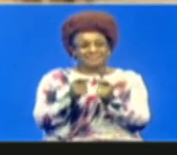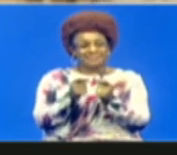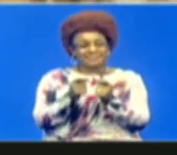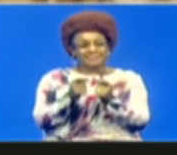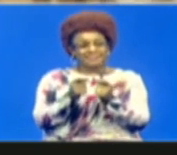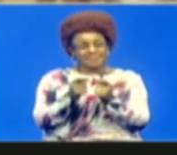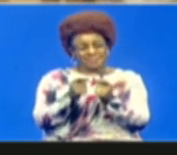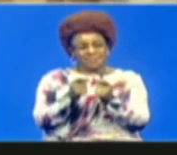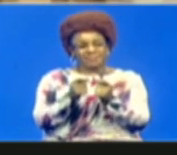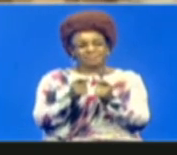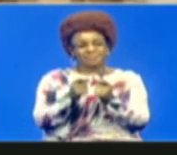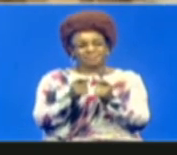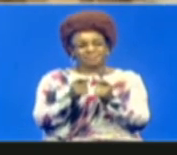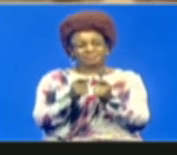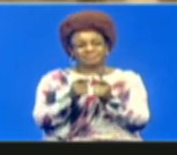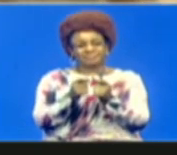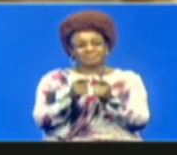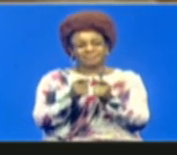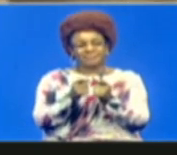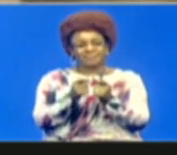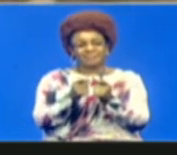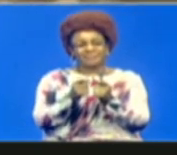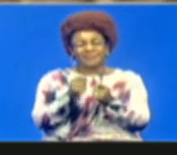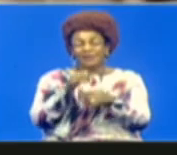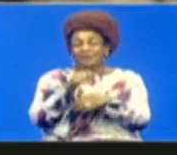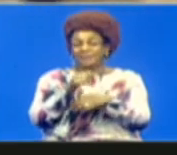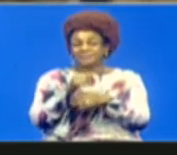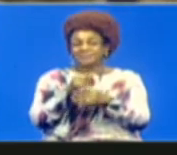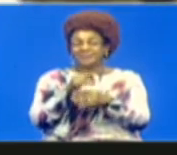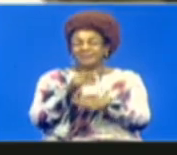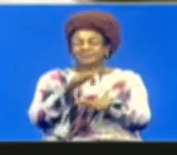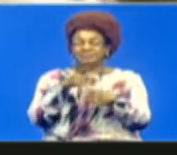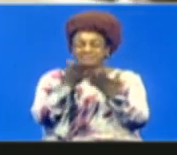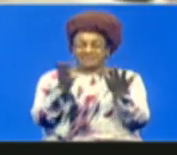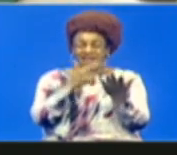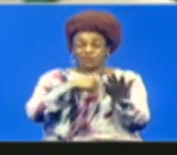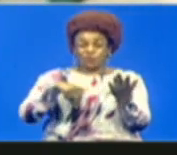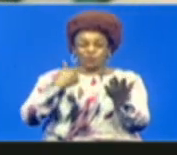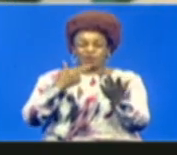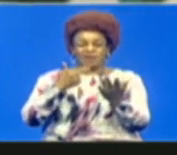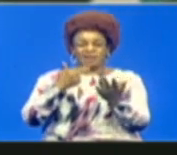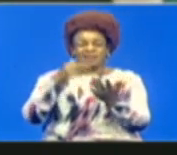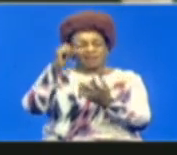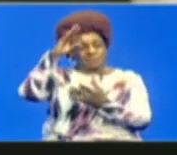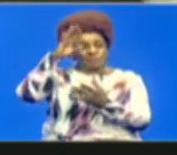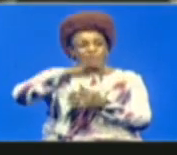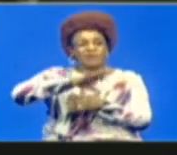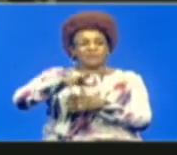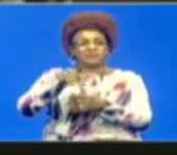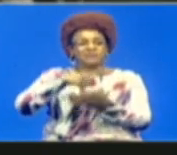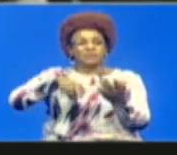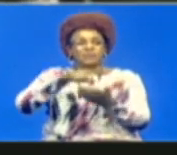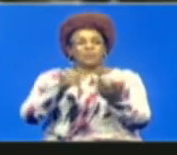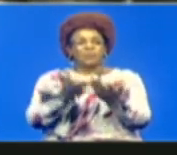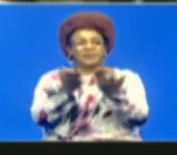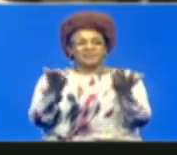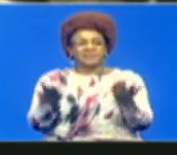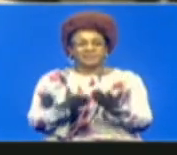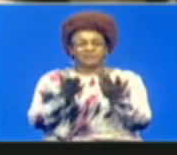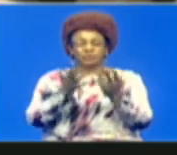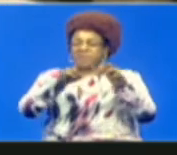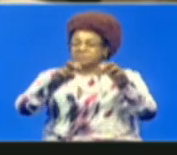And on his farm, he had these cows. We are in Gita Farm, Githunguri, Kiambu County. We are here to explore on the special dairy